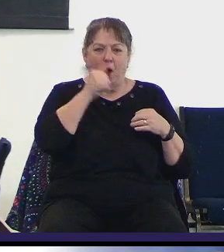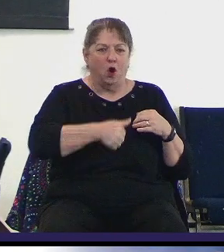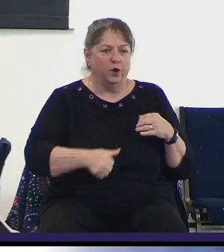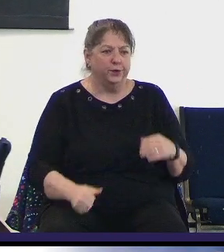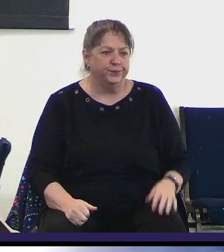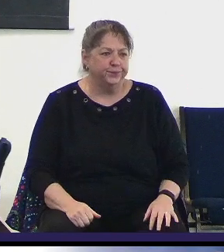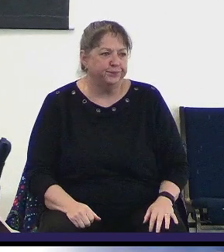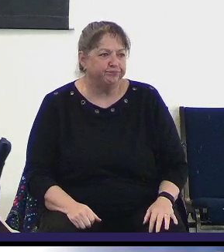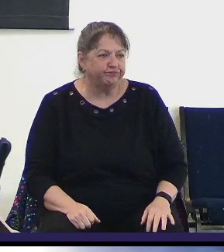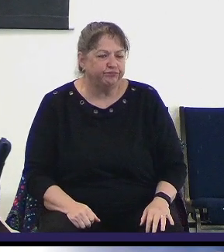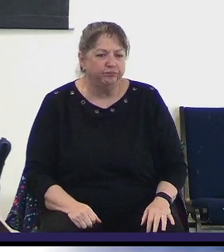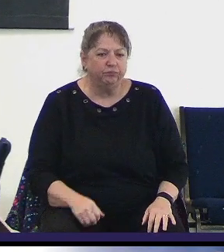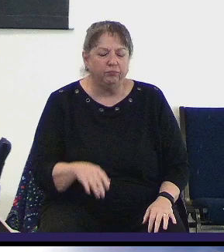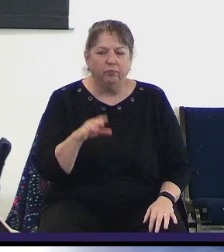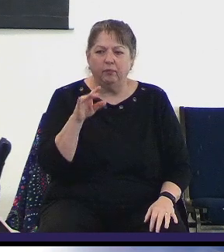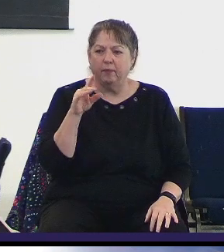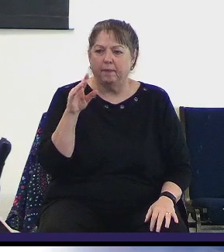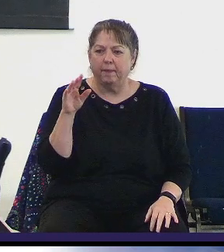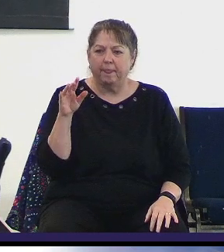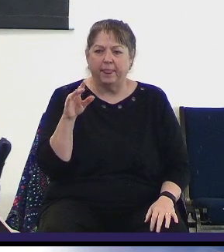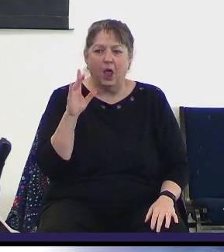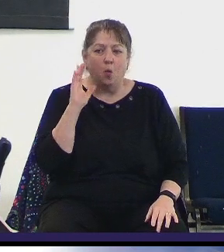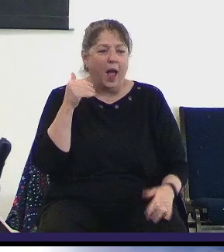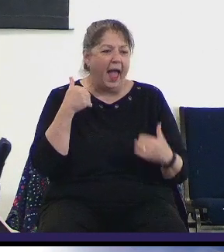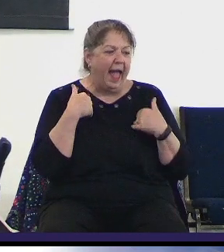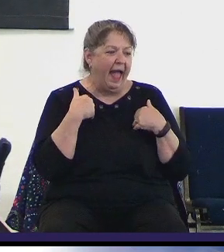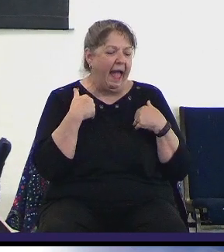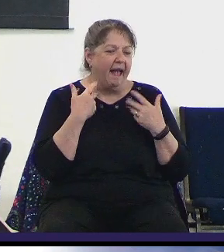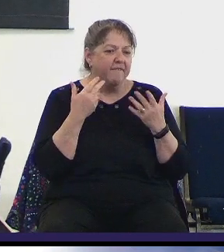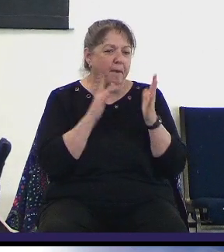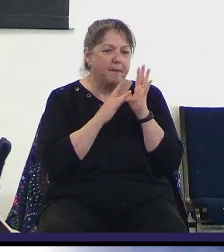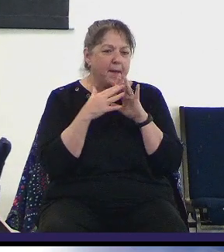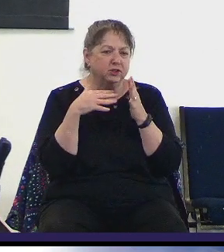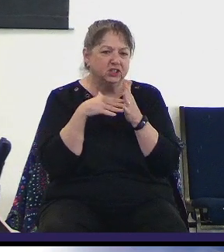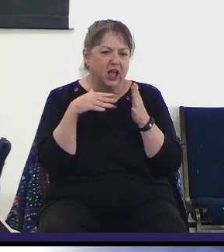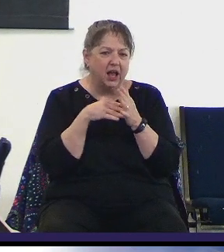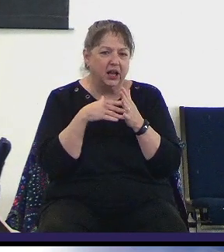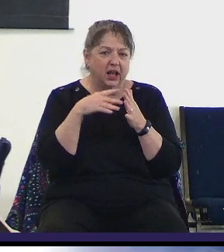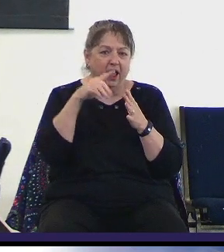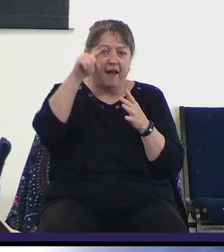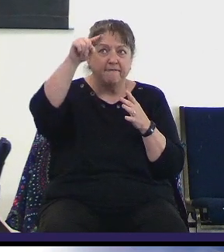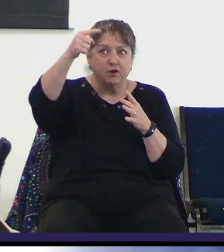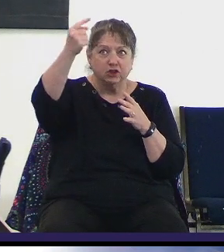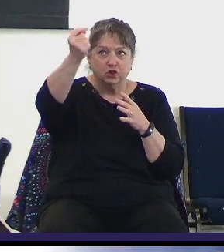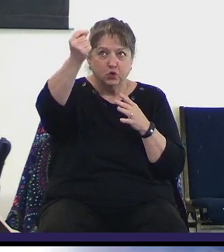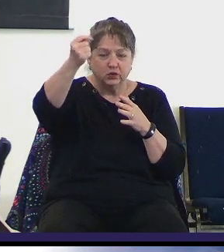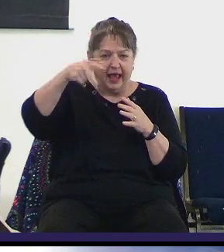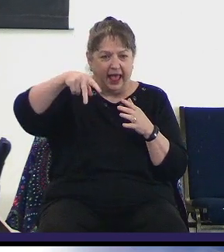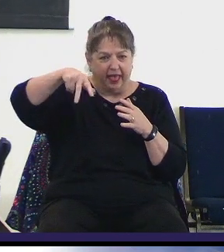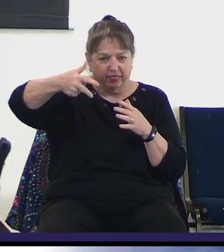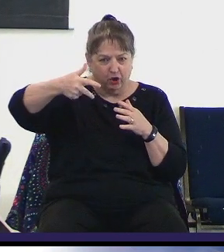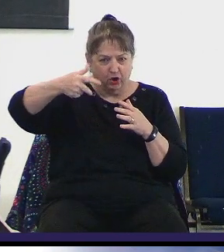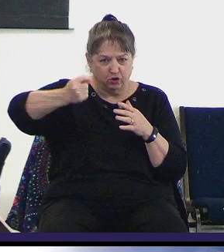Community group. Our Holy Spirit Bible study meets on first and third Tuesdays. And guess